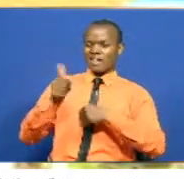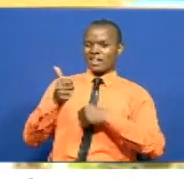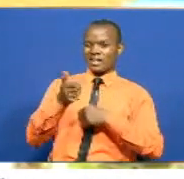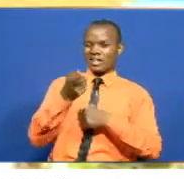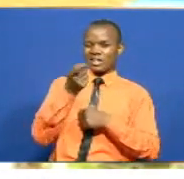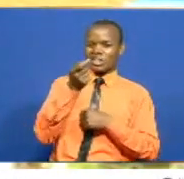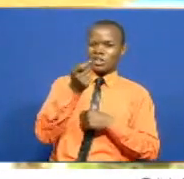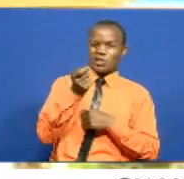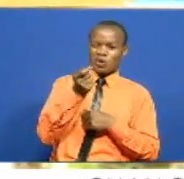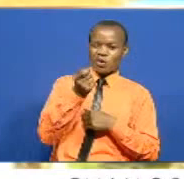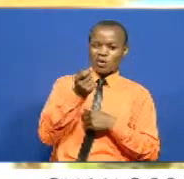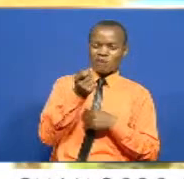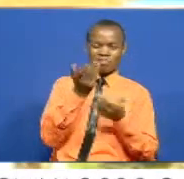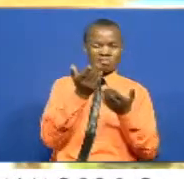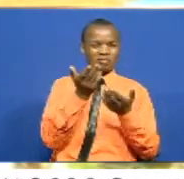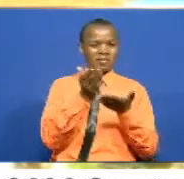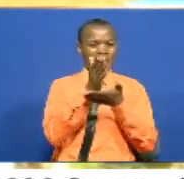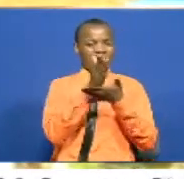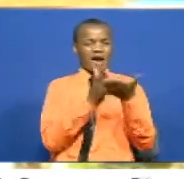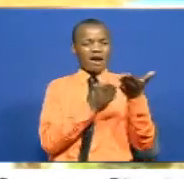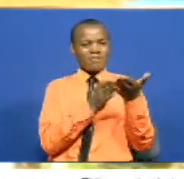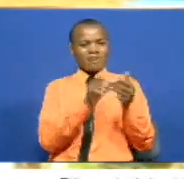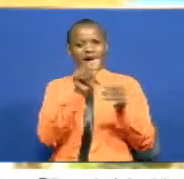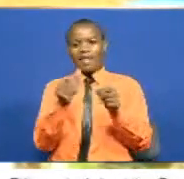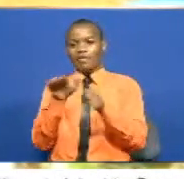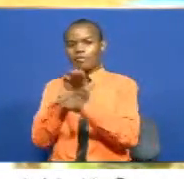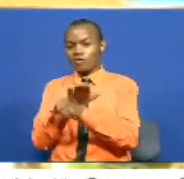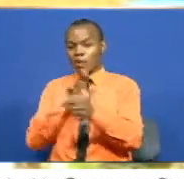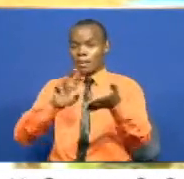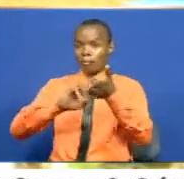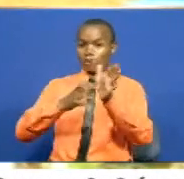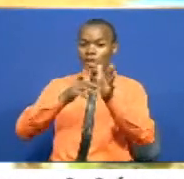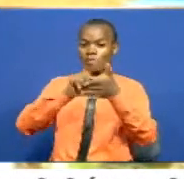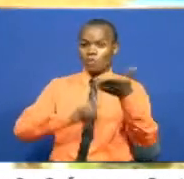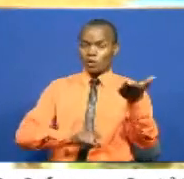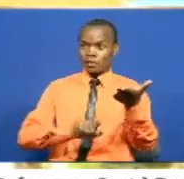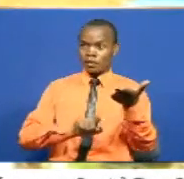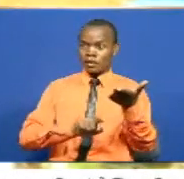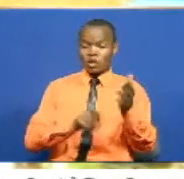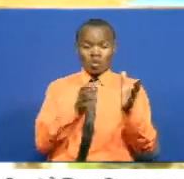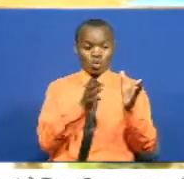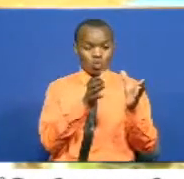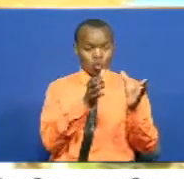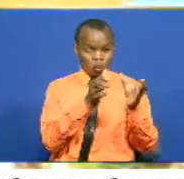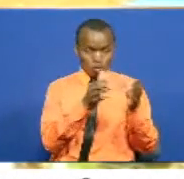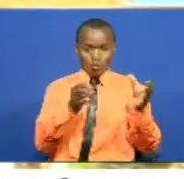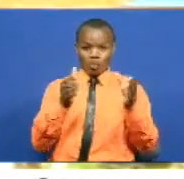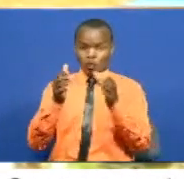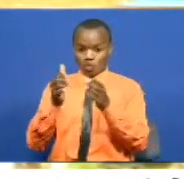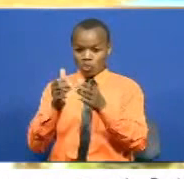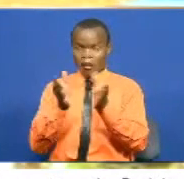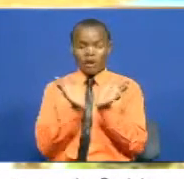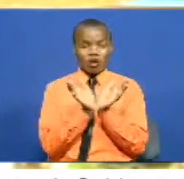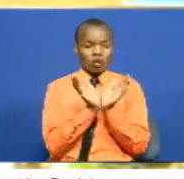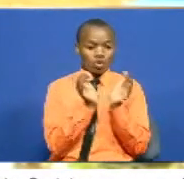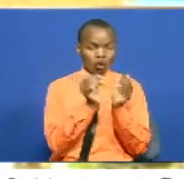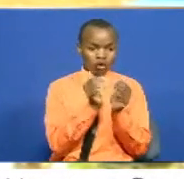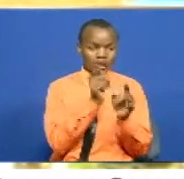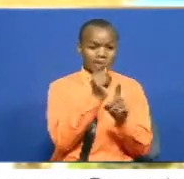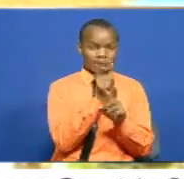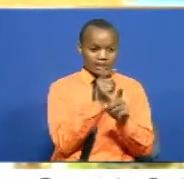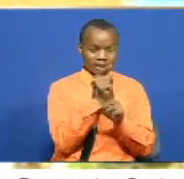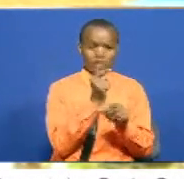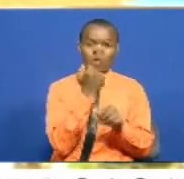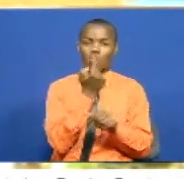who are moderate, those who are severe. Each one of these categories, trained with somebody who understands their psychology, it